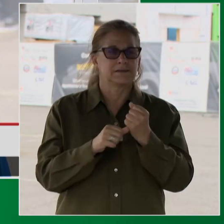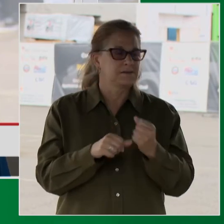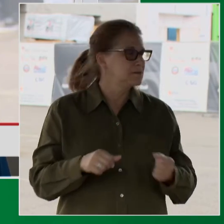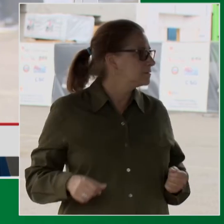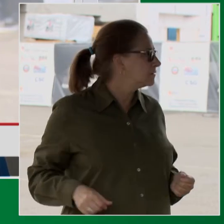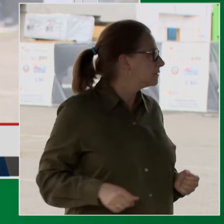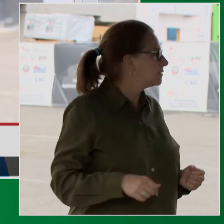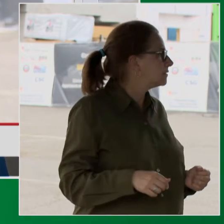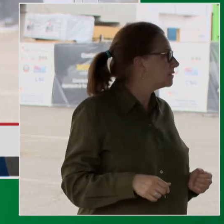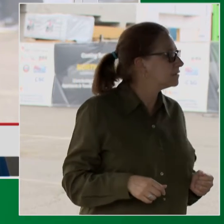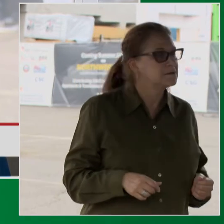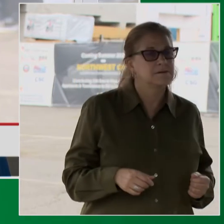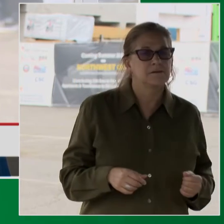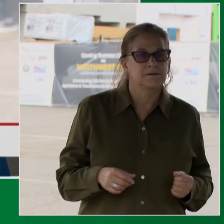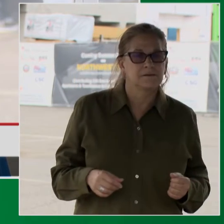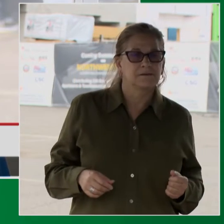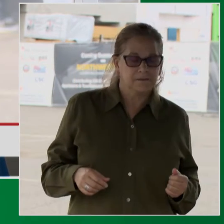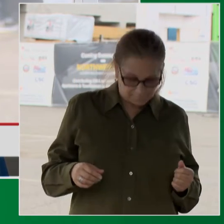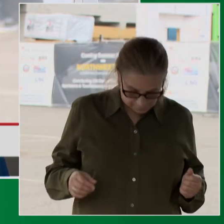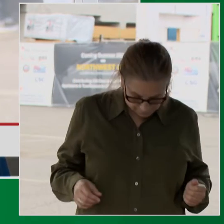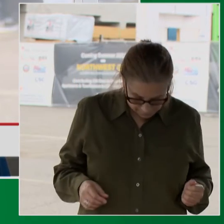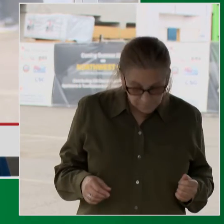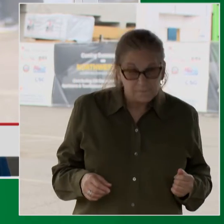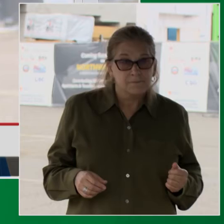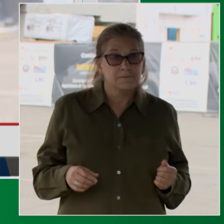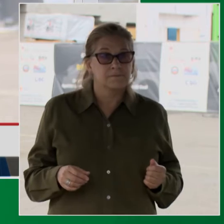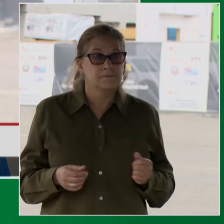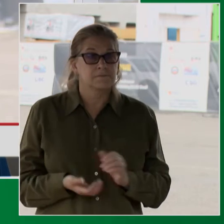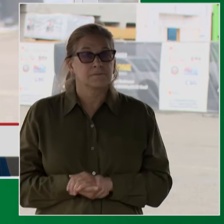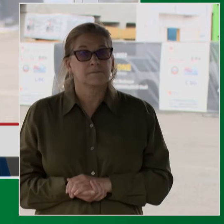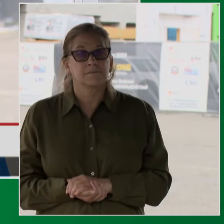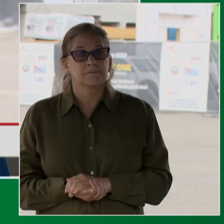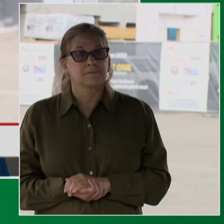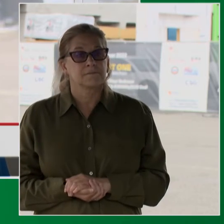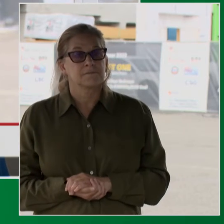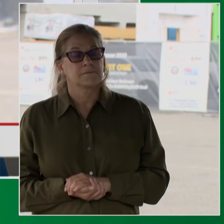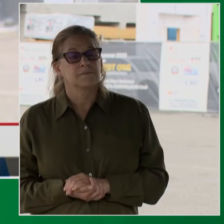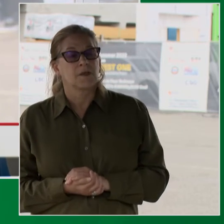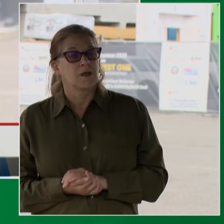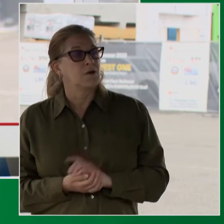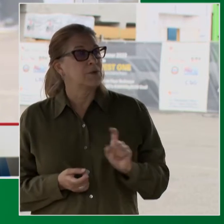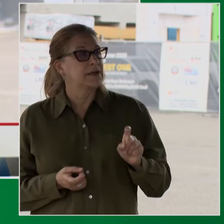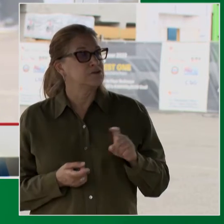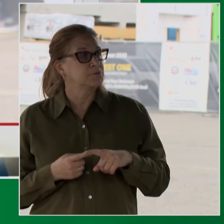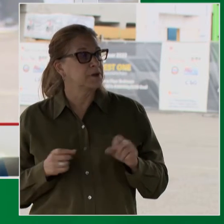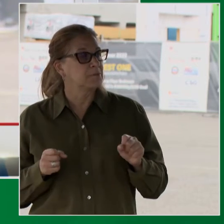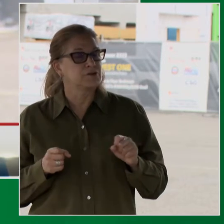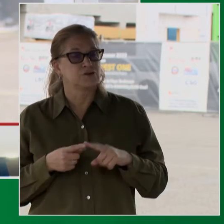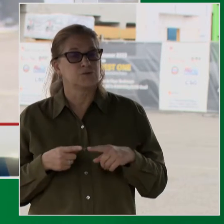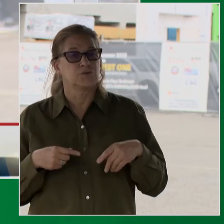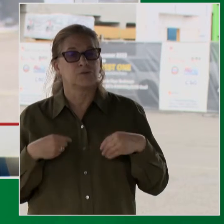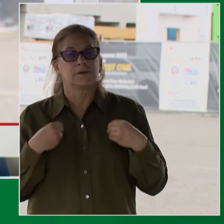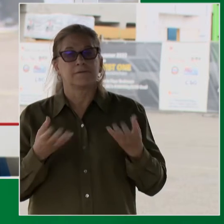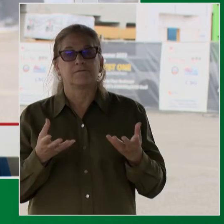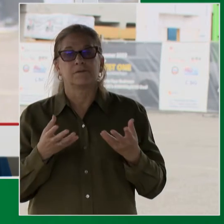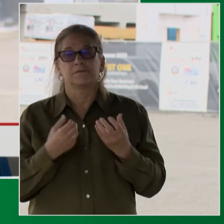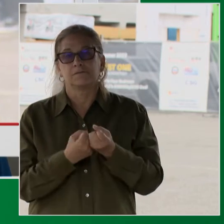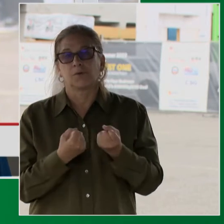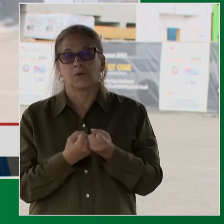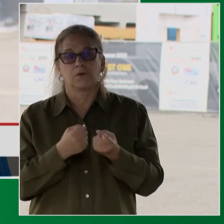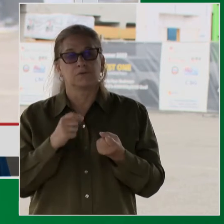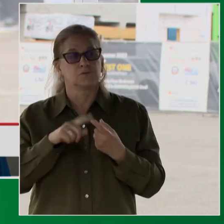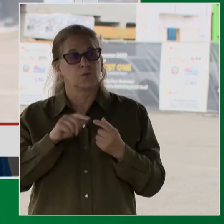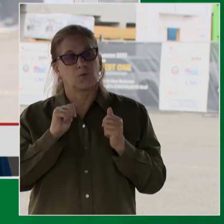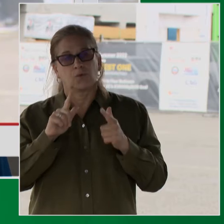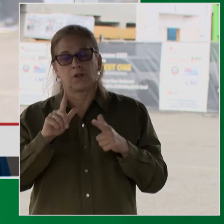a really diverse business environment, and we need to be able to fertilize that ground in a variety of ways. And so the